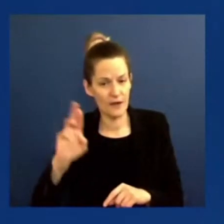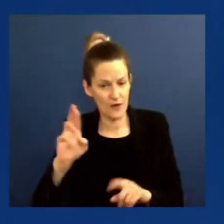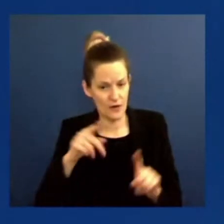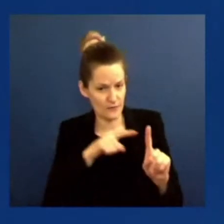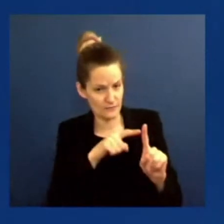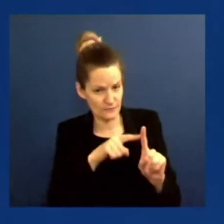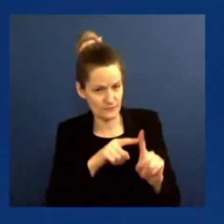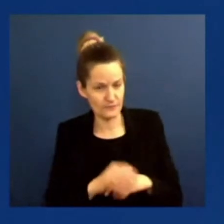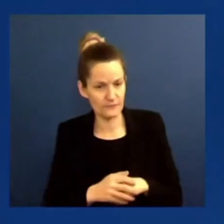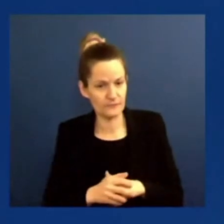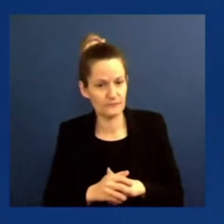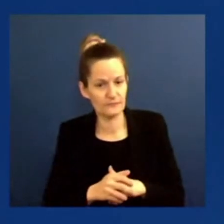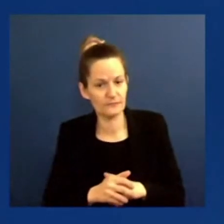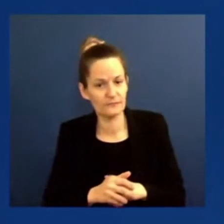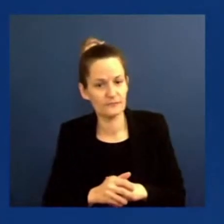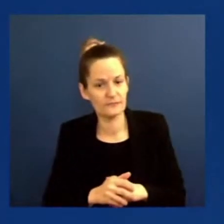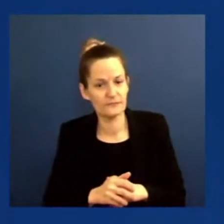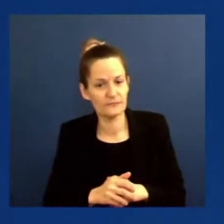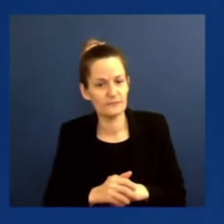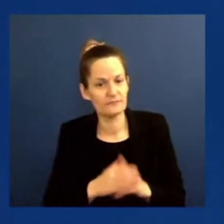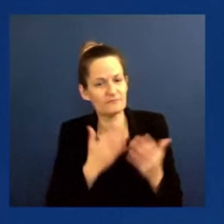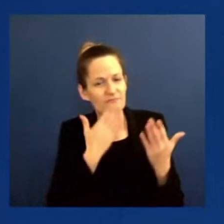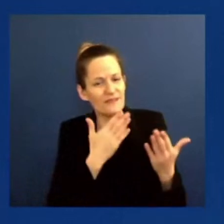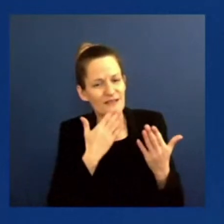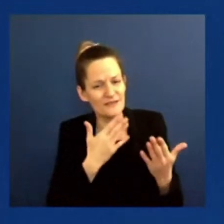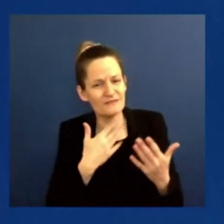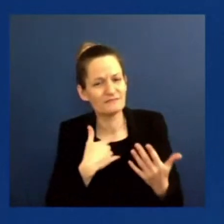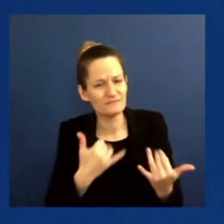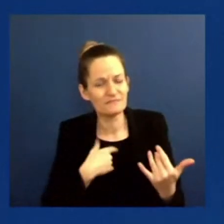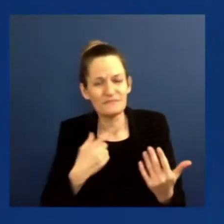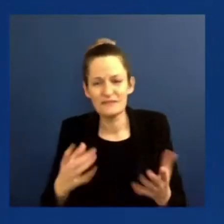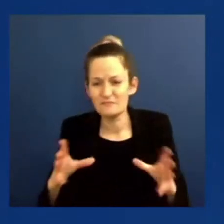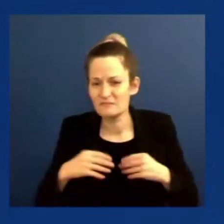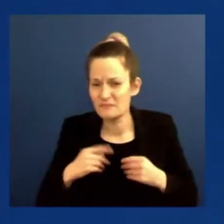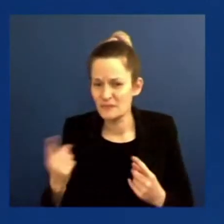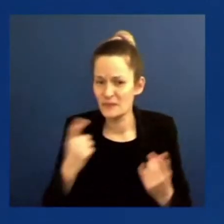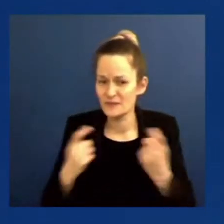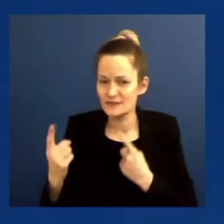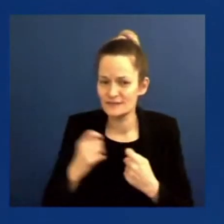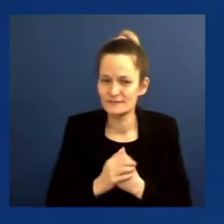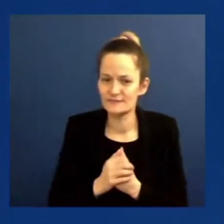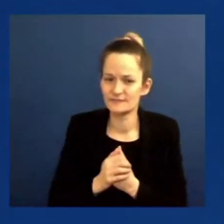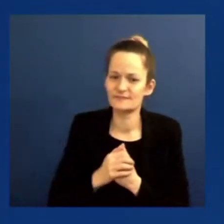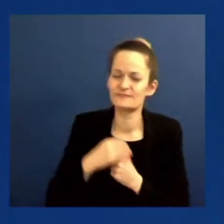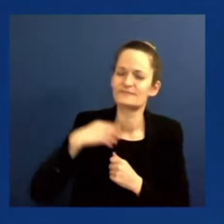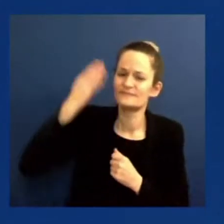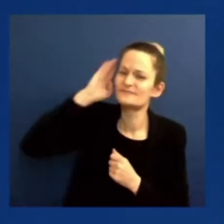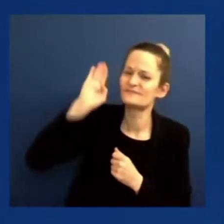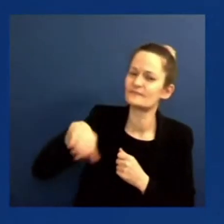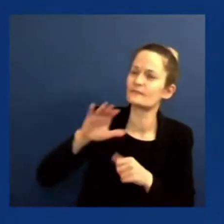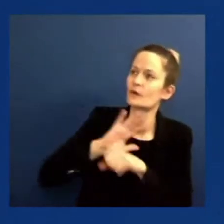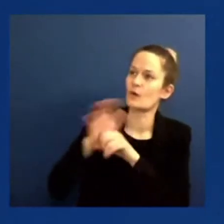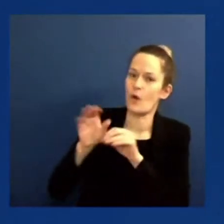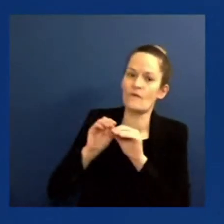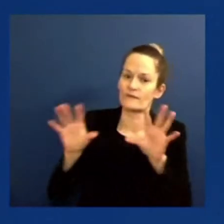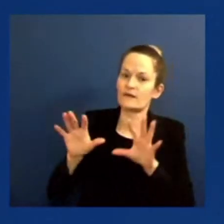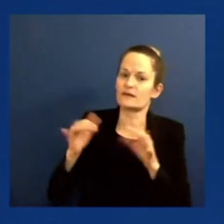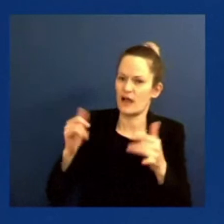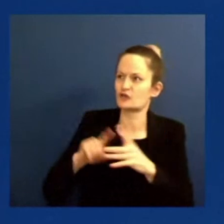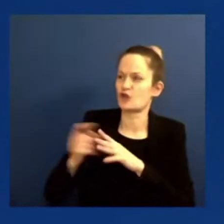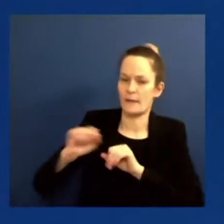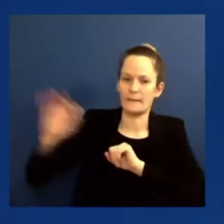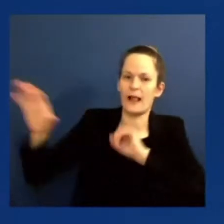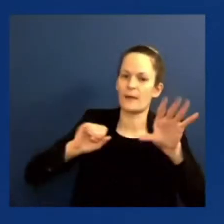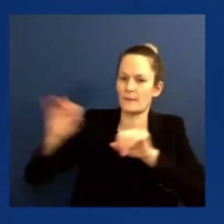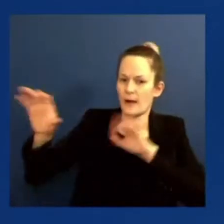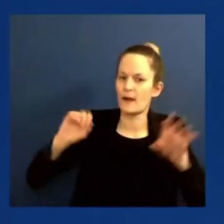Thanks so much for taking my question. I know that COVID tests have begun to ship out to people's homes. I'm wondering